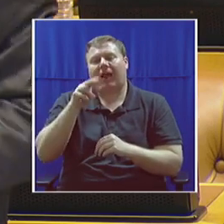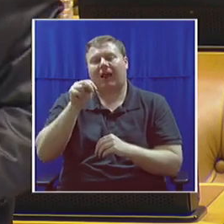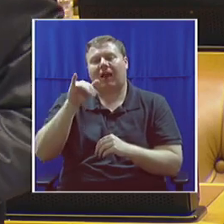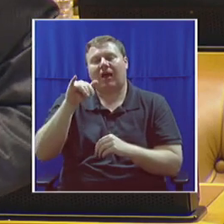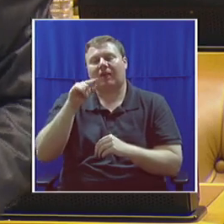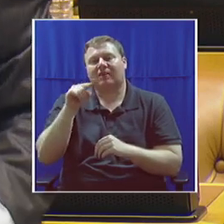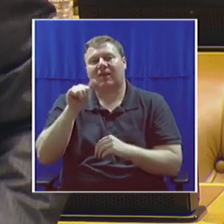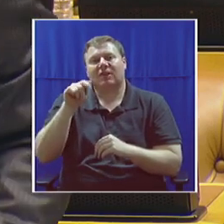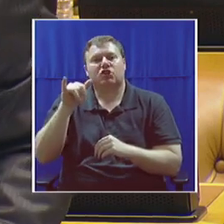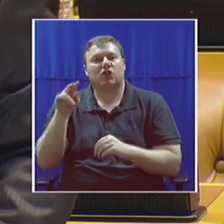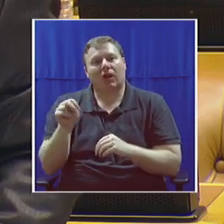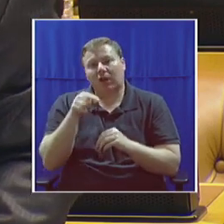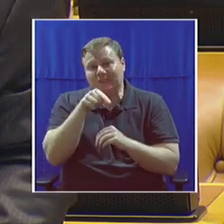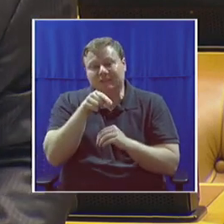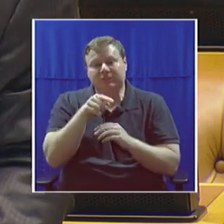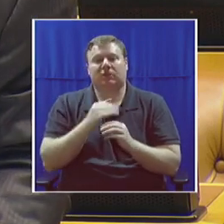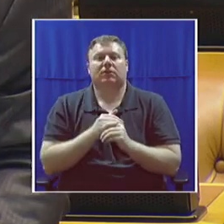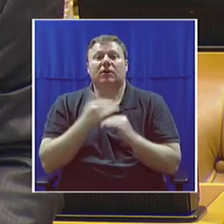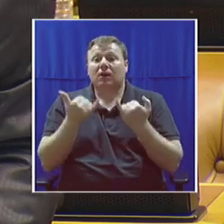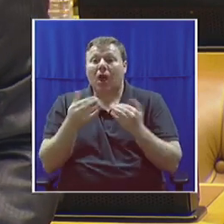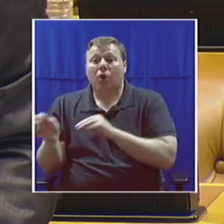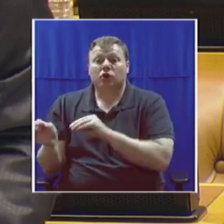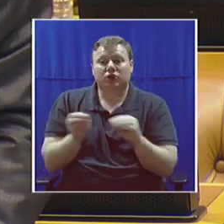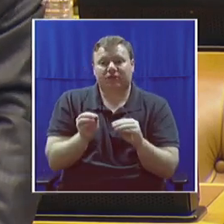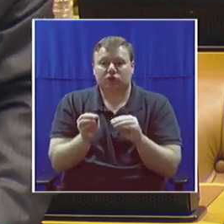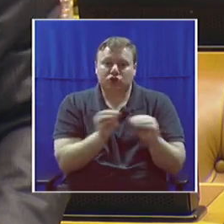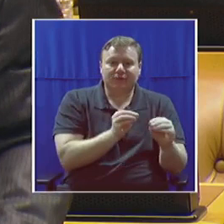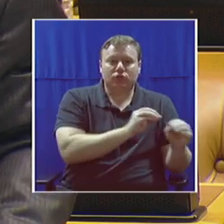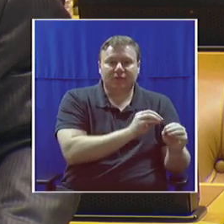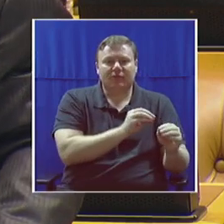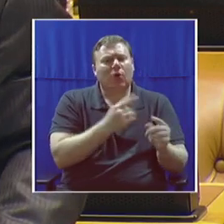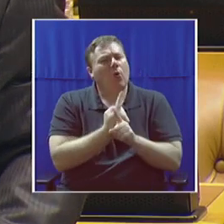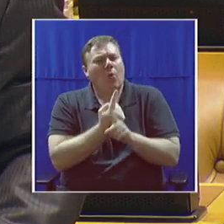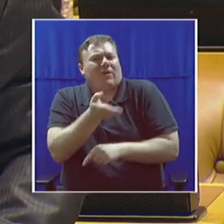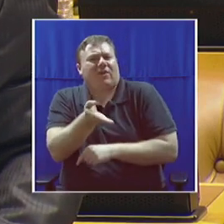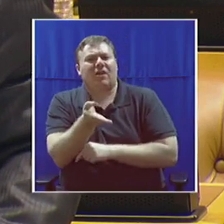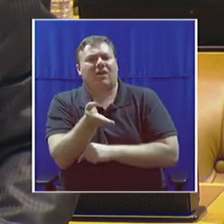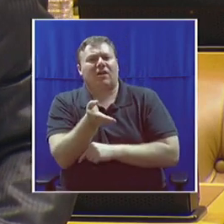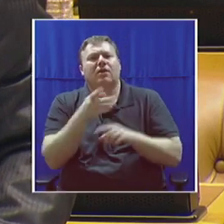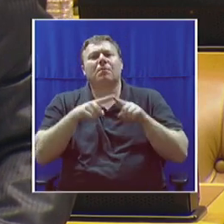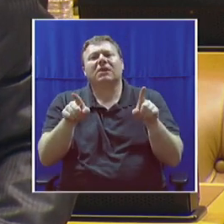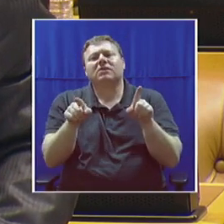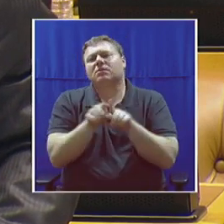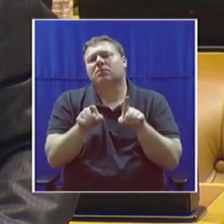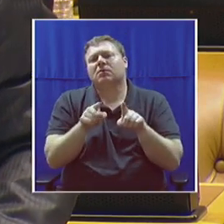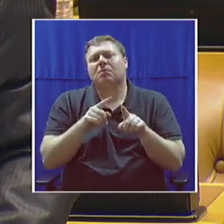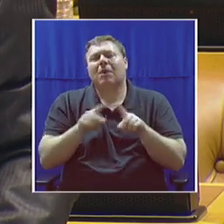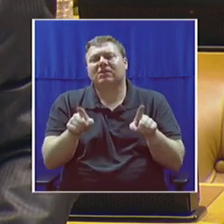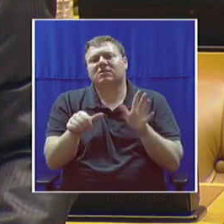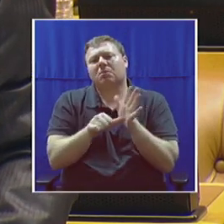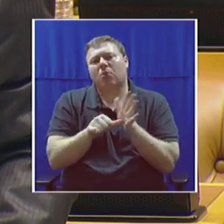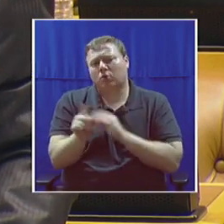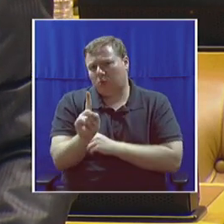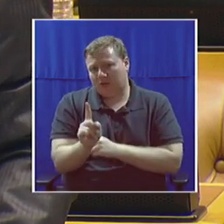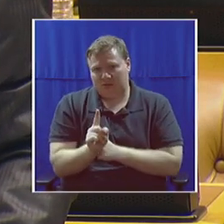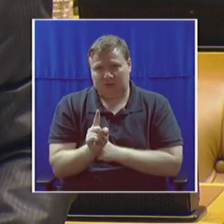the so this shift is always going to be there but what is important is we need